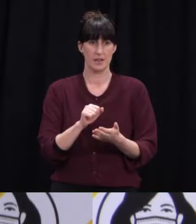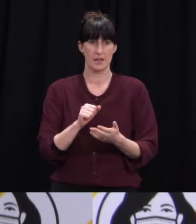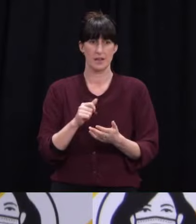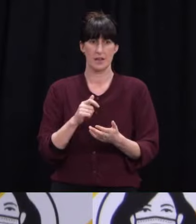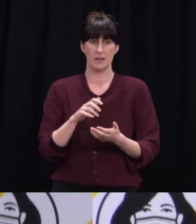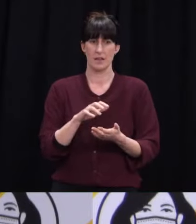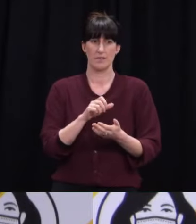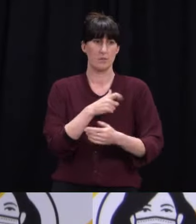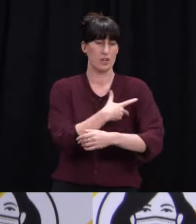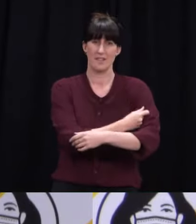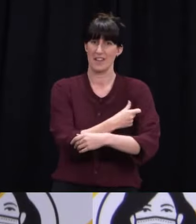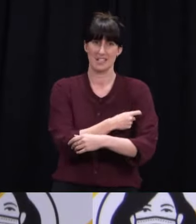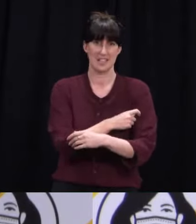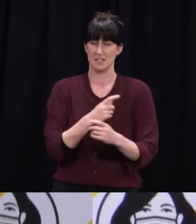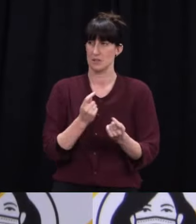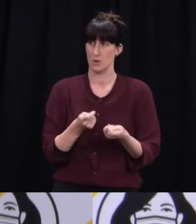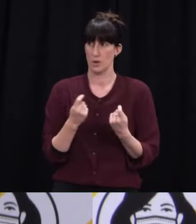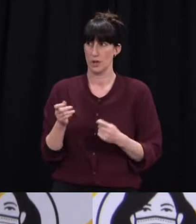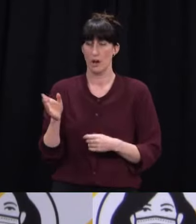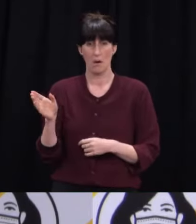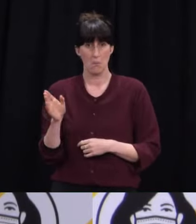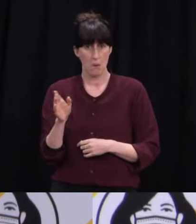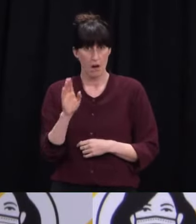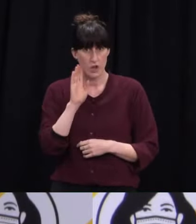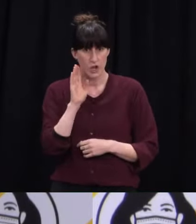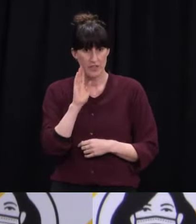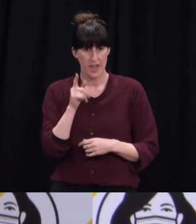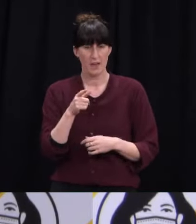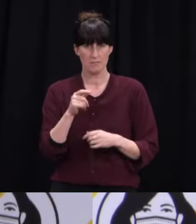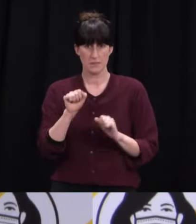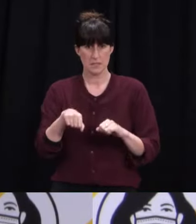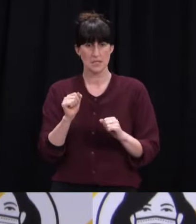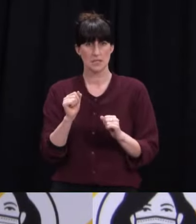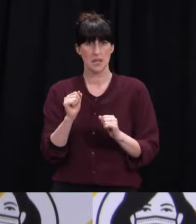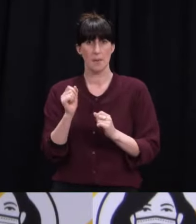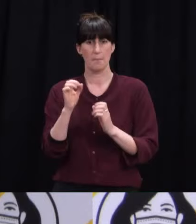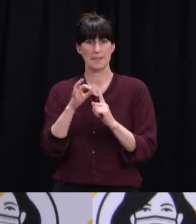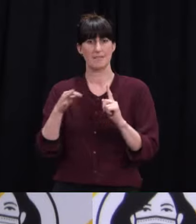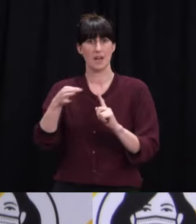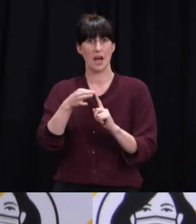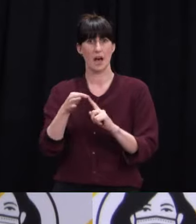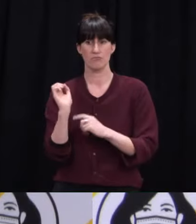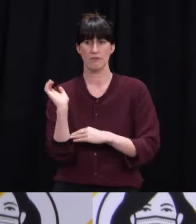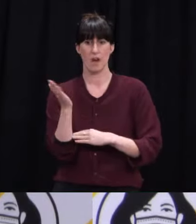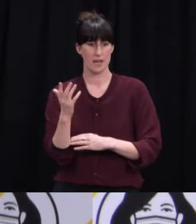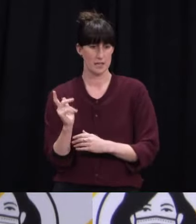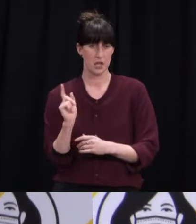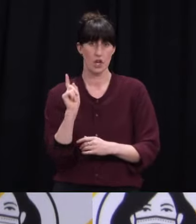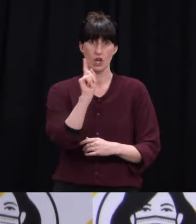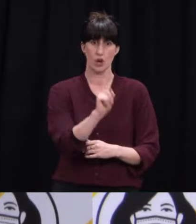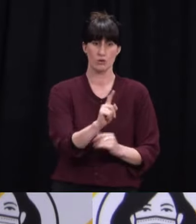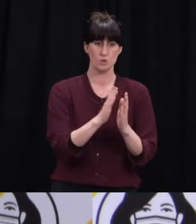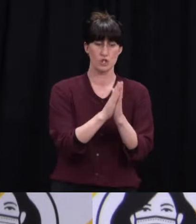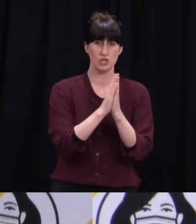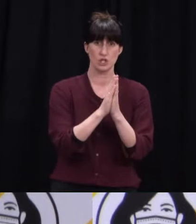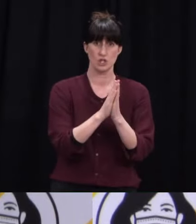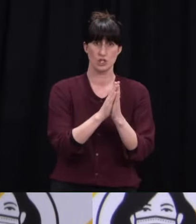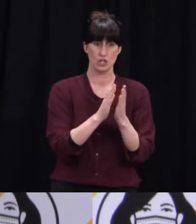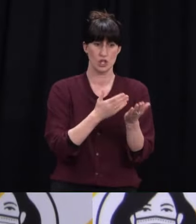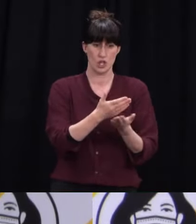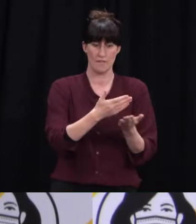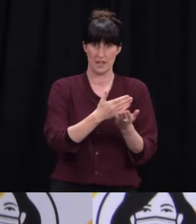have gone into church congregations in the weekends, for example, and offered a pop-up vaccination clinic after a church service. Obviously not in the last